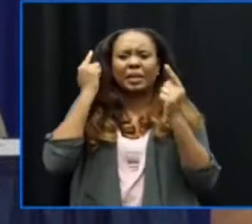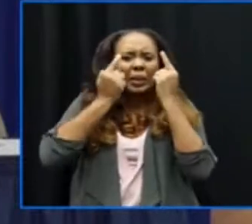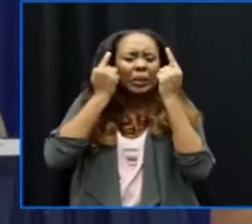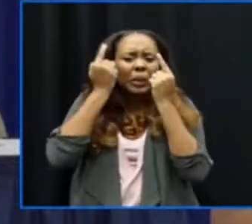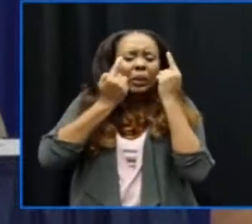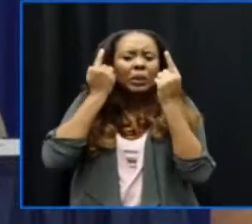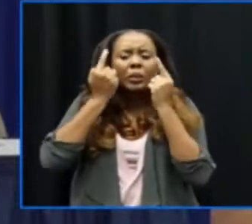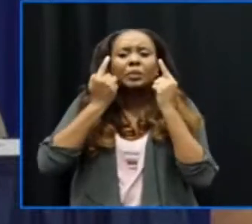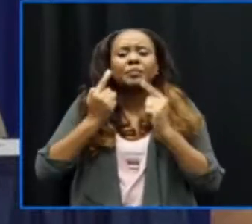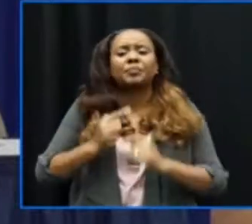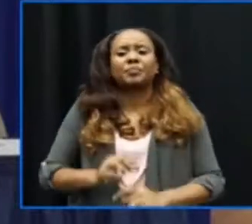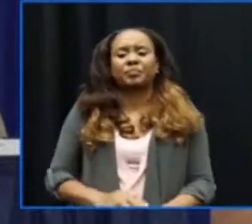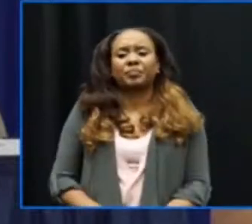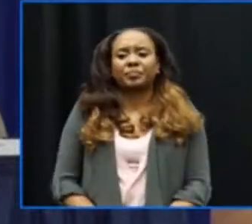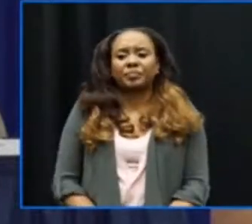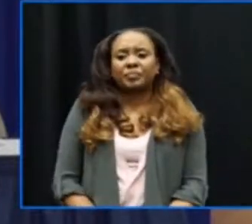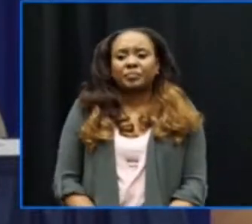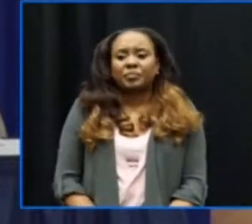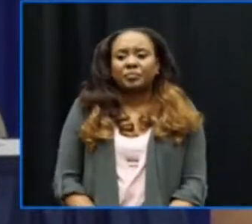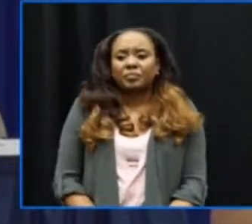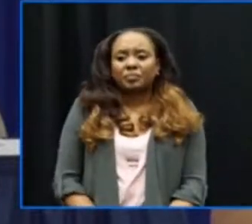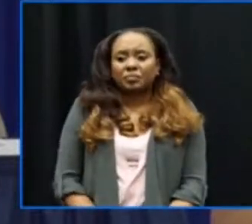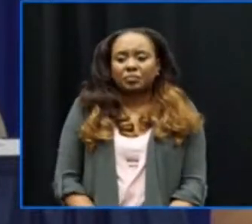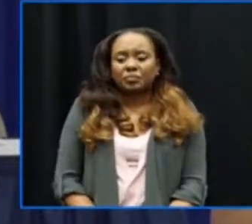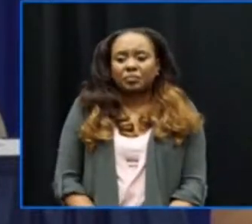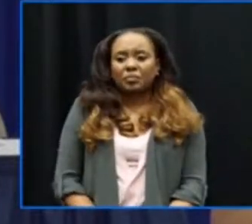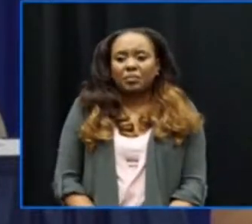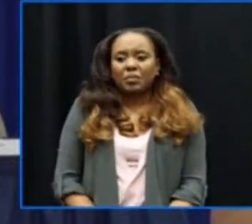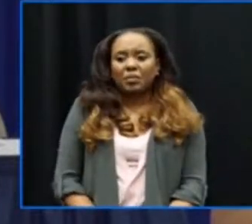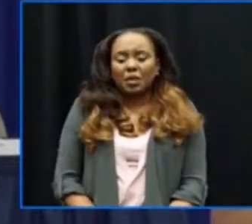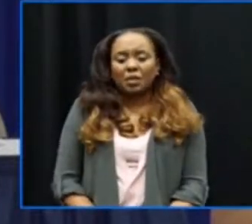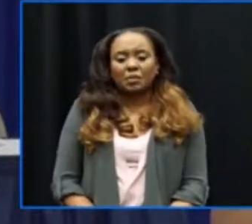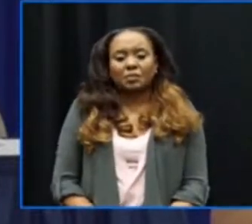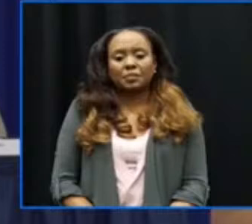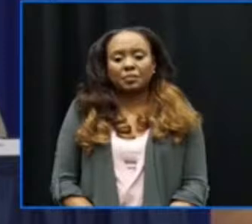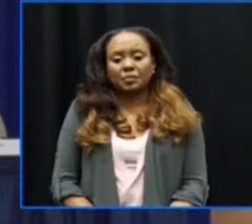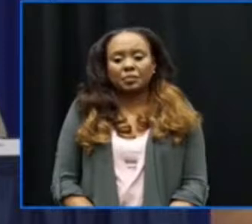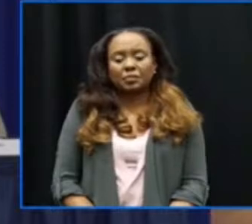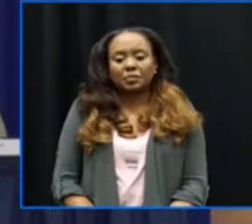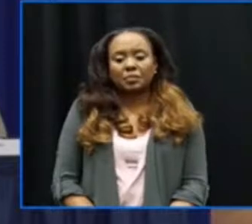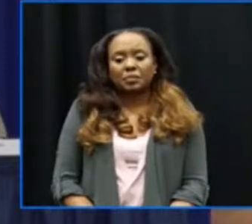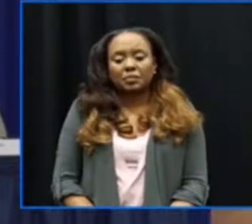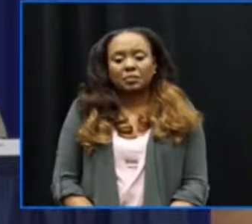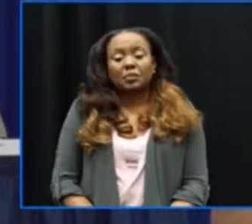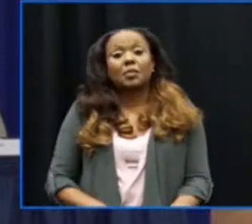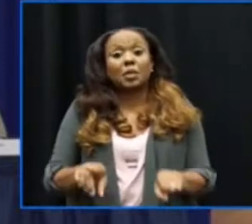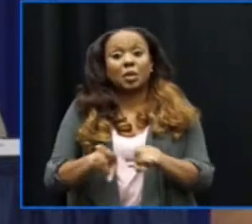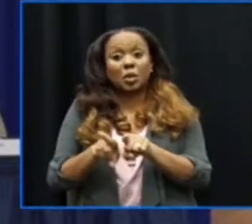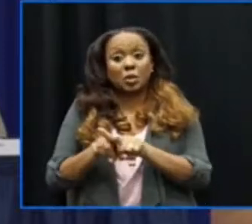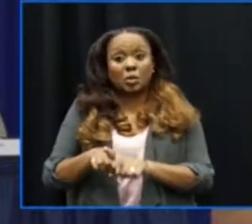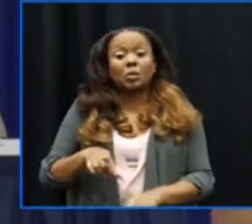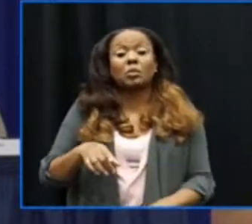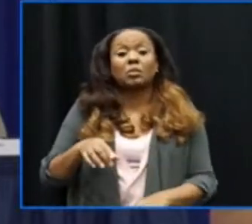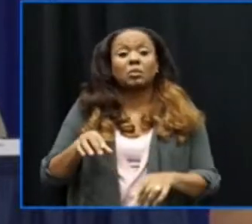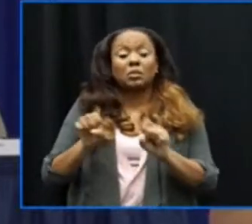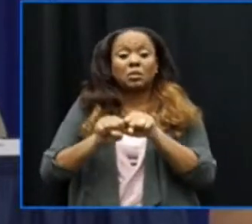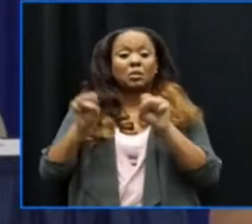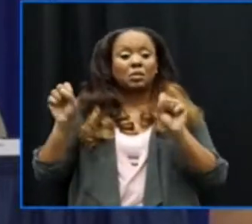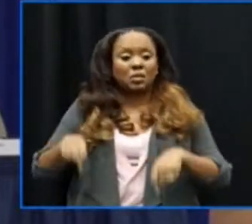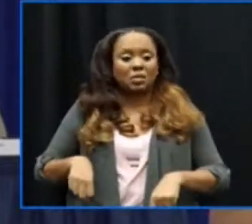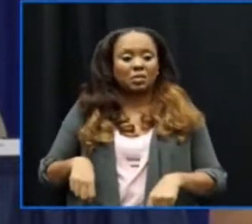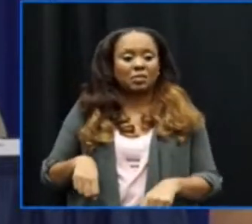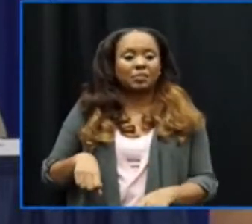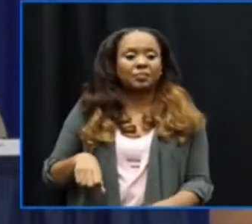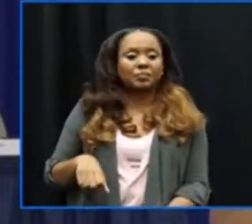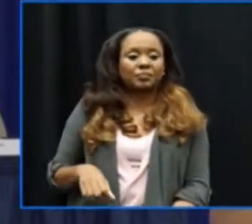made. As we have heard, there is a need for the system to be able to